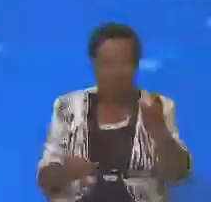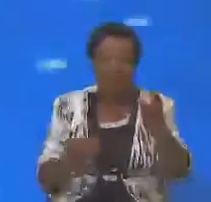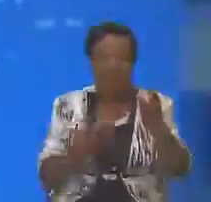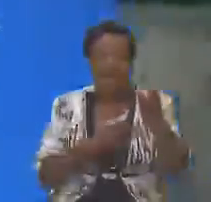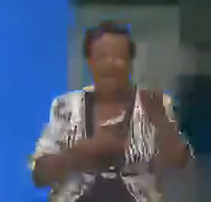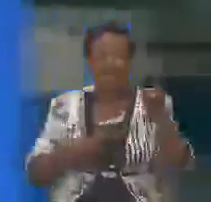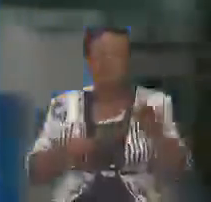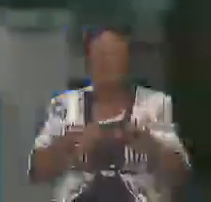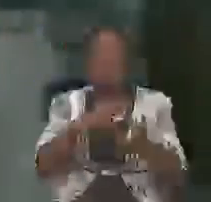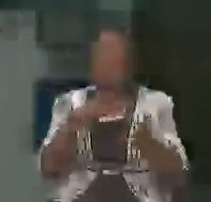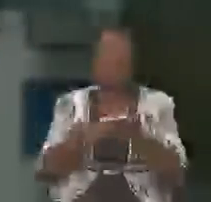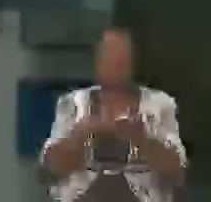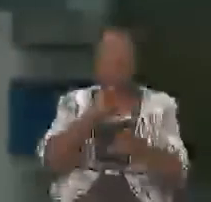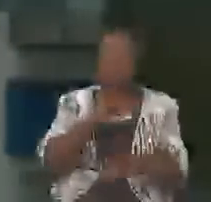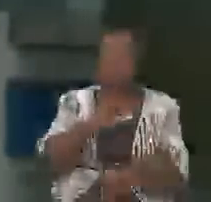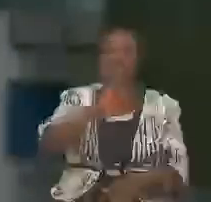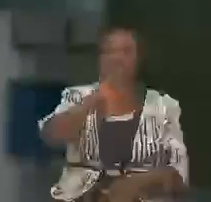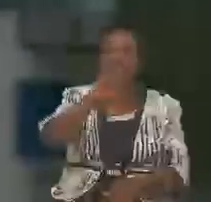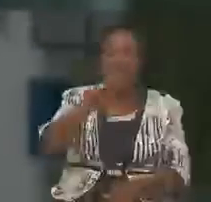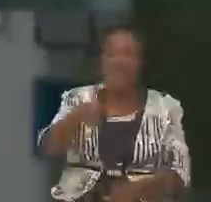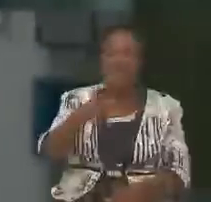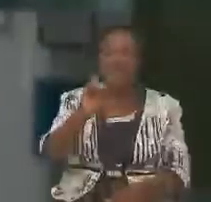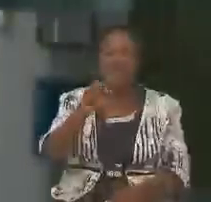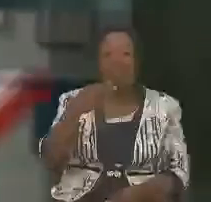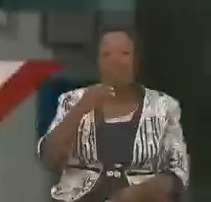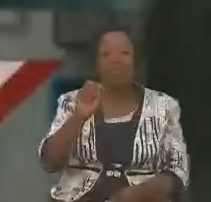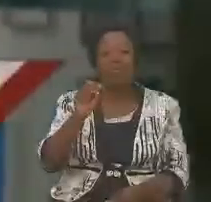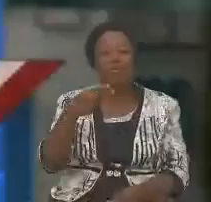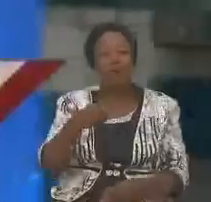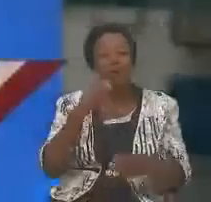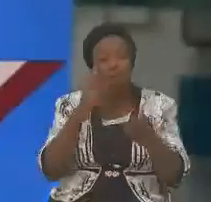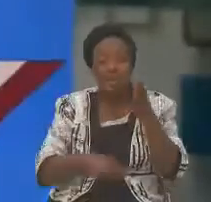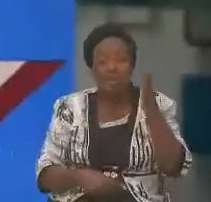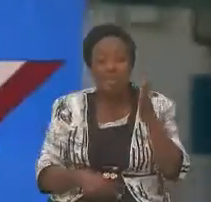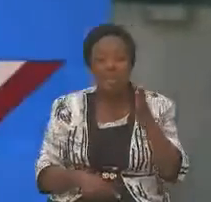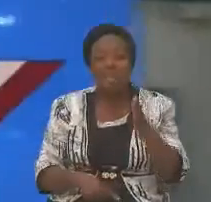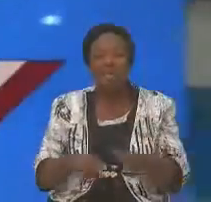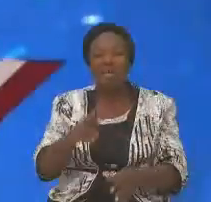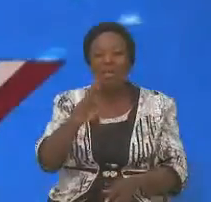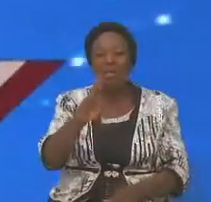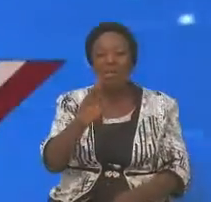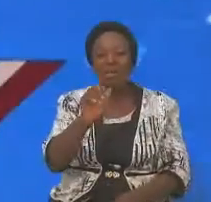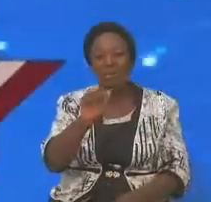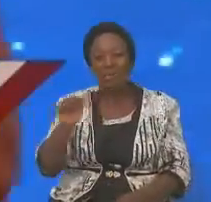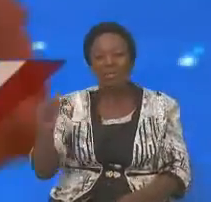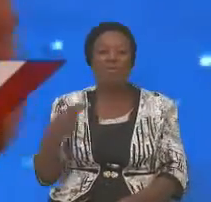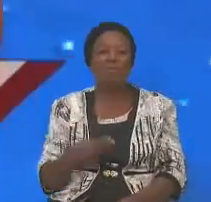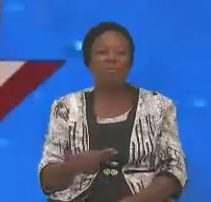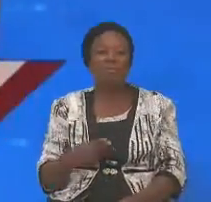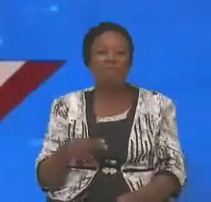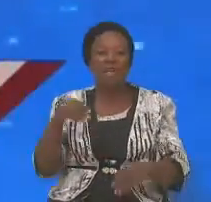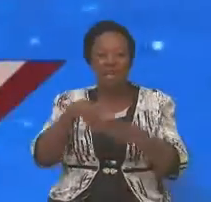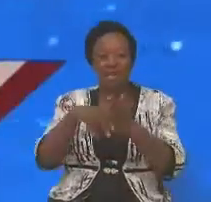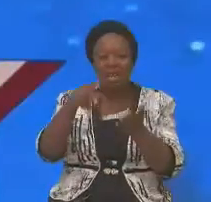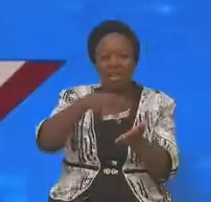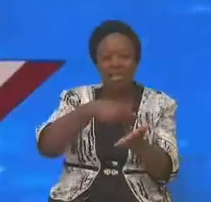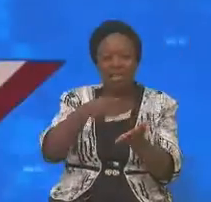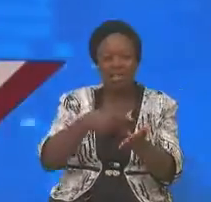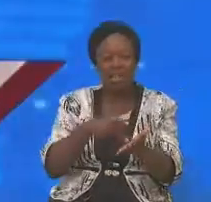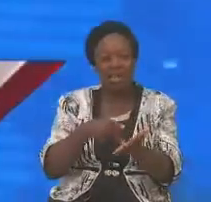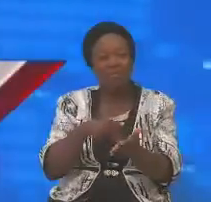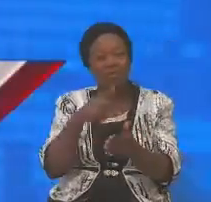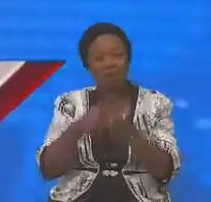six now, and this you will find in Psalm 23. This is referred